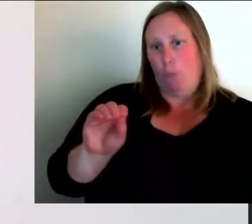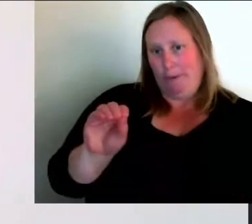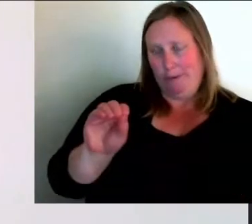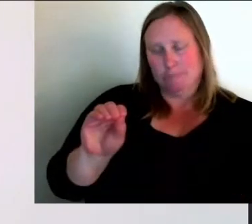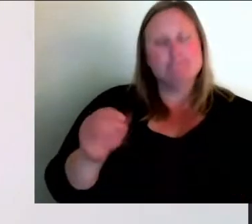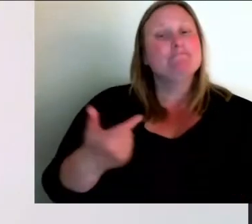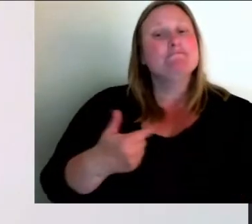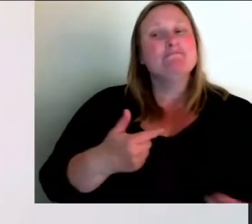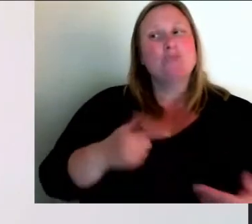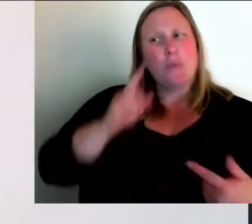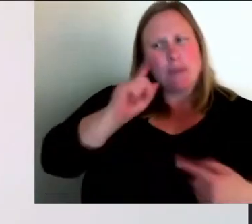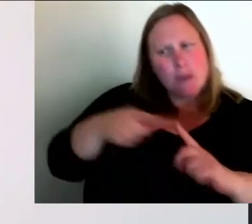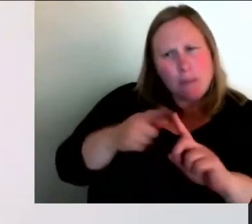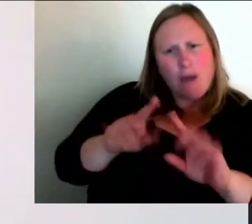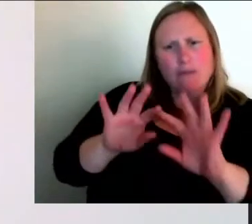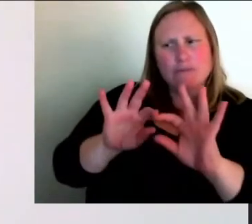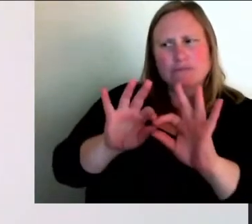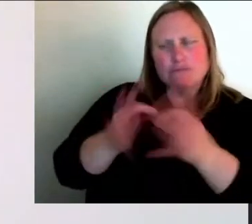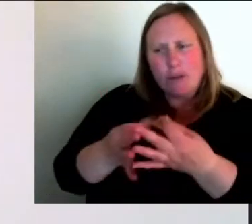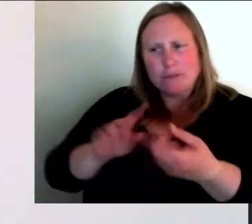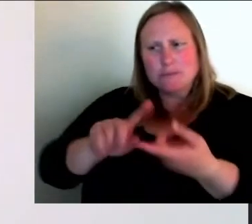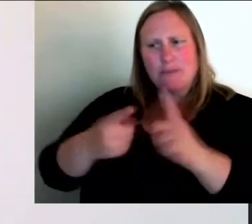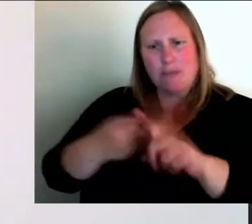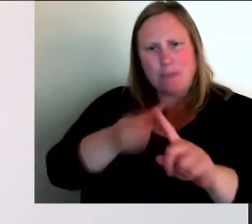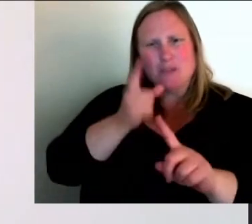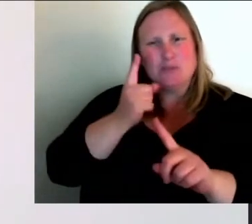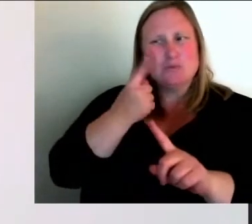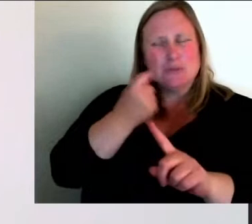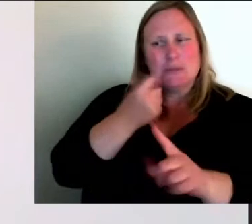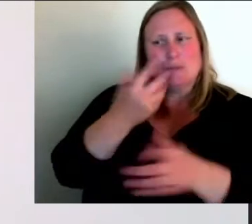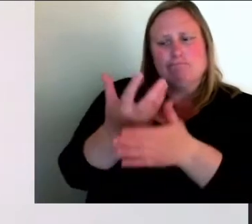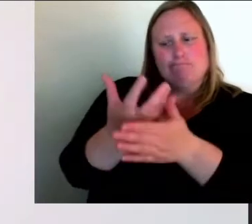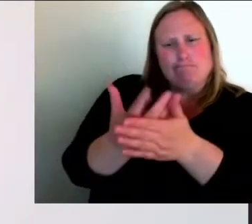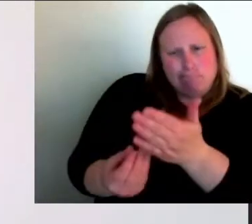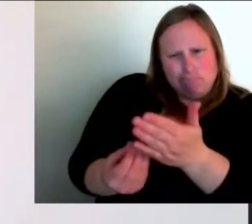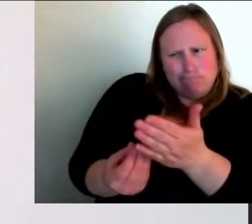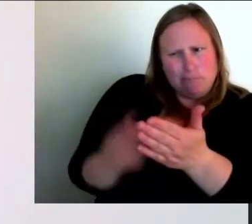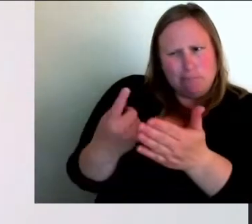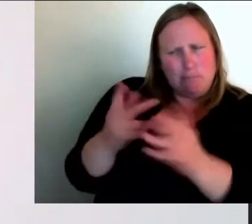who have lost loved ones from this deadly virus over the past 15 months.